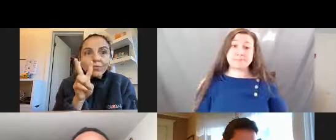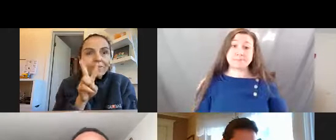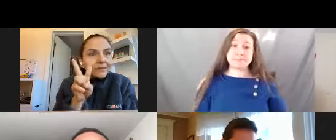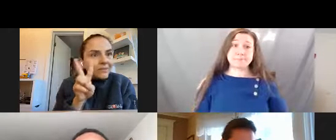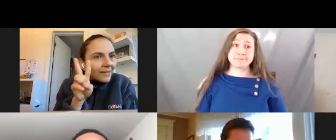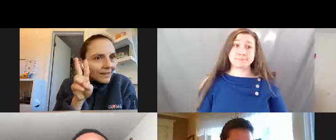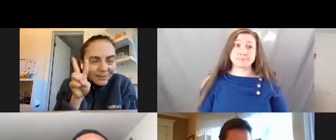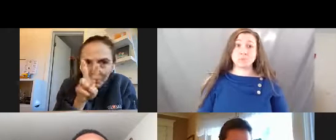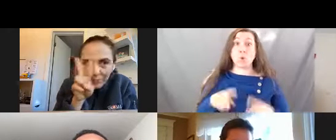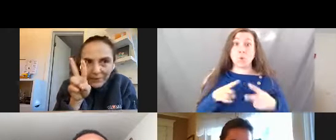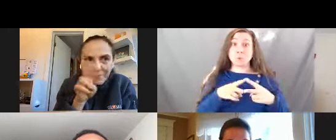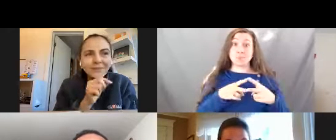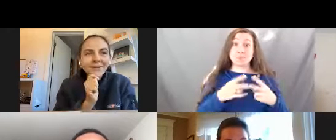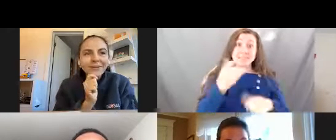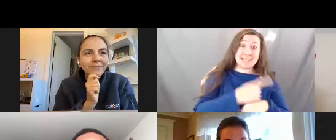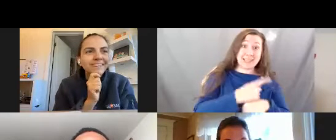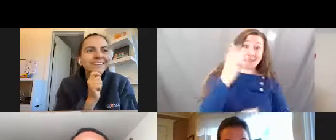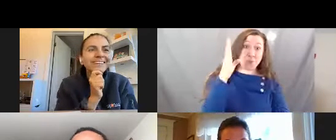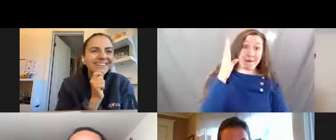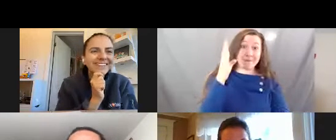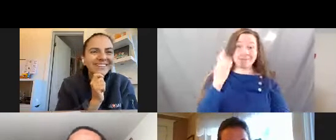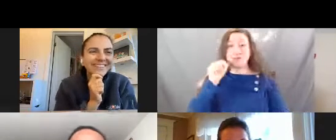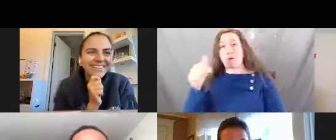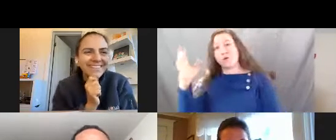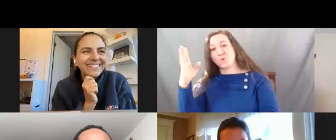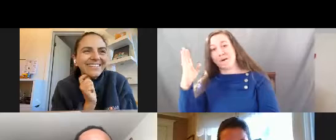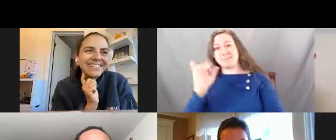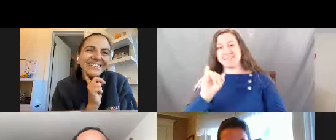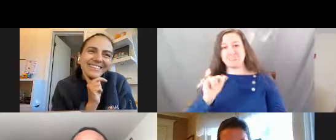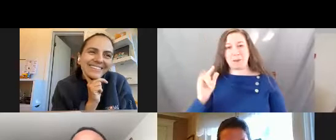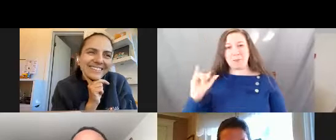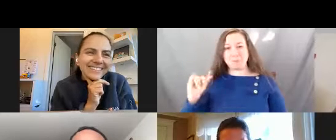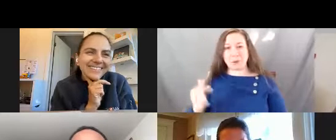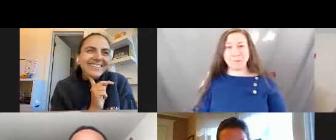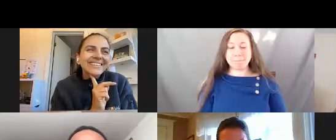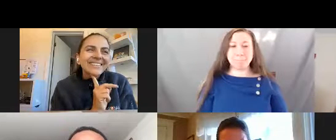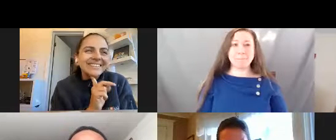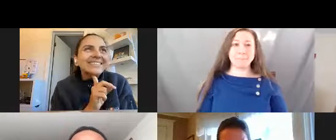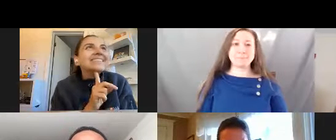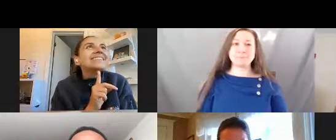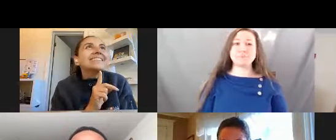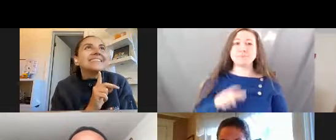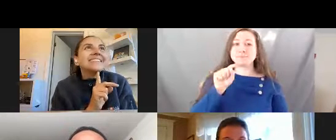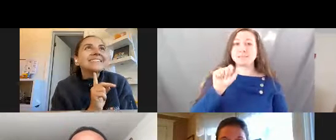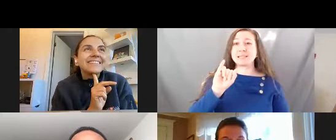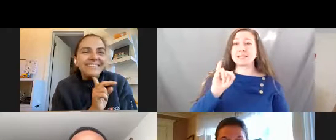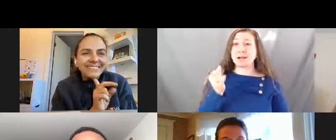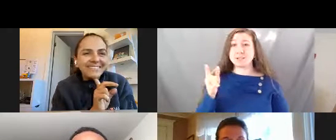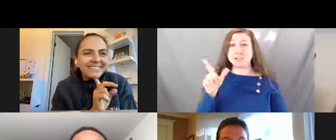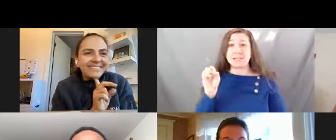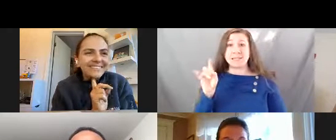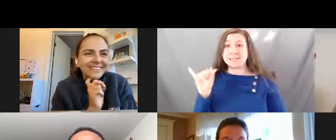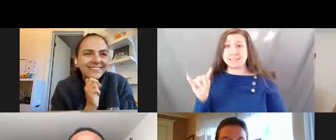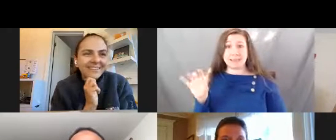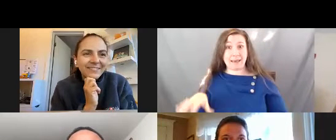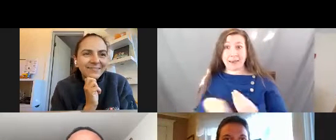So those two events today at 12 p.m. on Instagram. Soon. All right, Lindsay, did you have anything quickly you want to share?